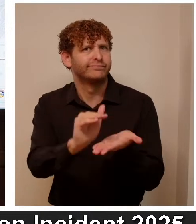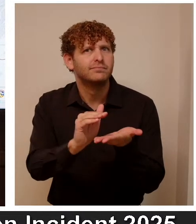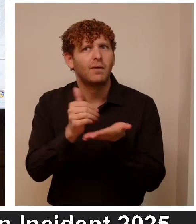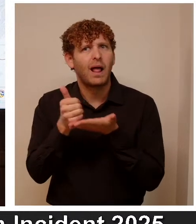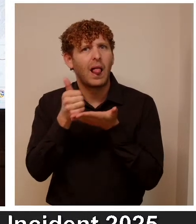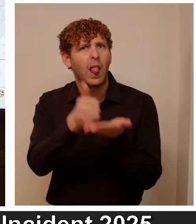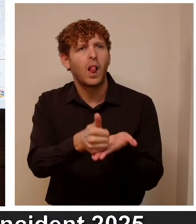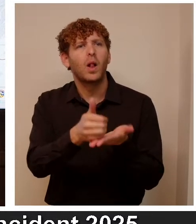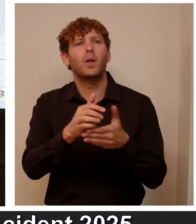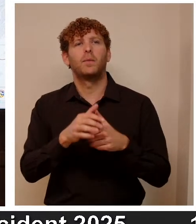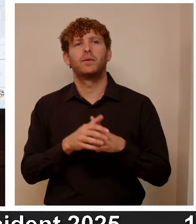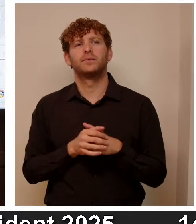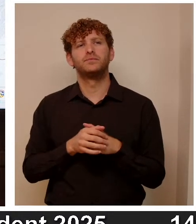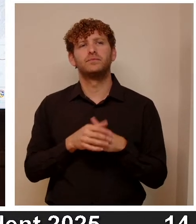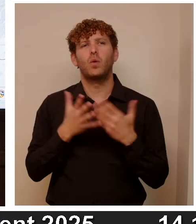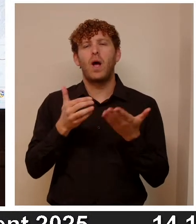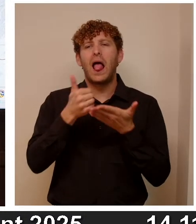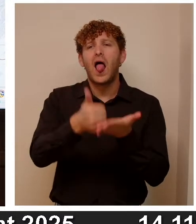with insurance claims.